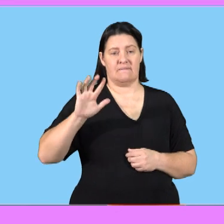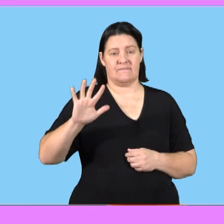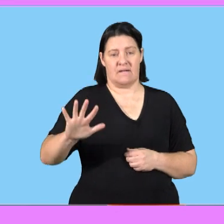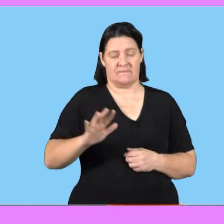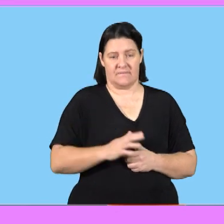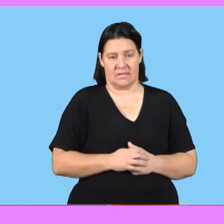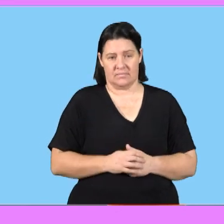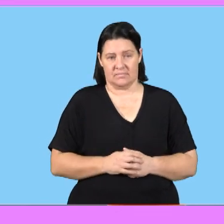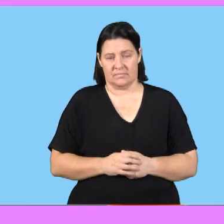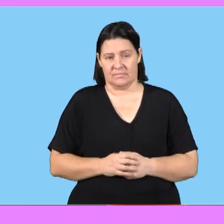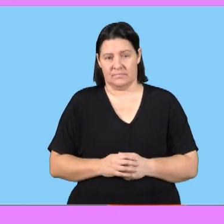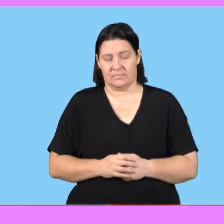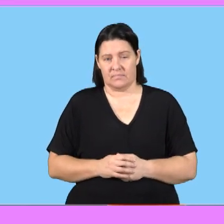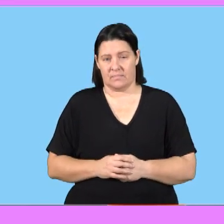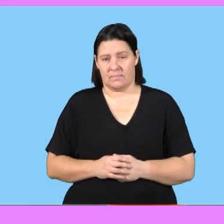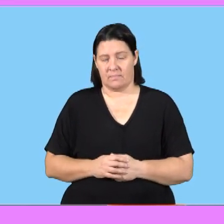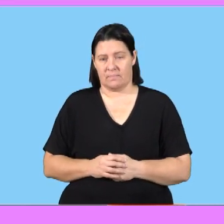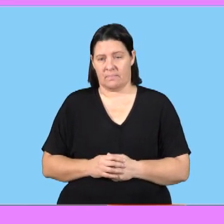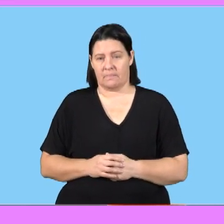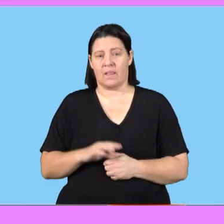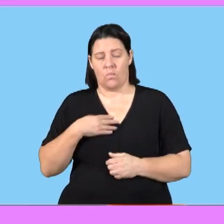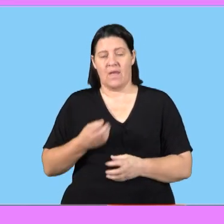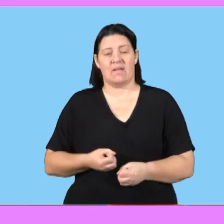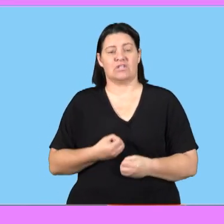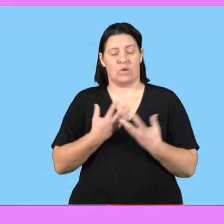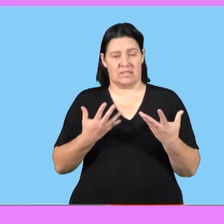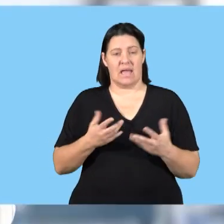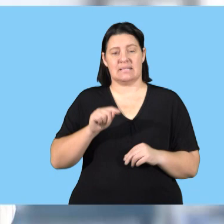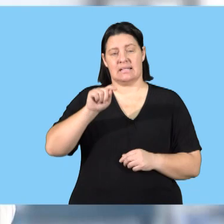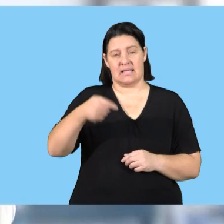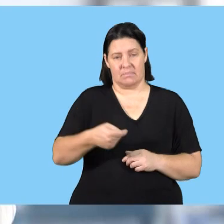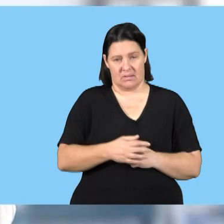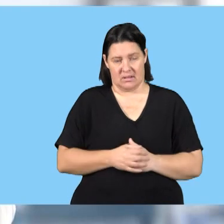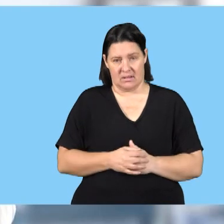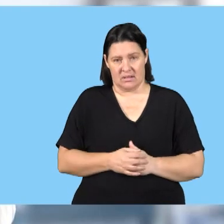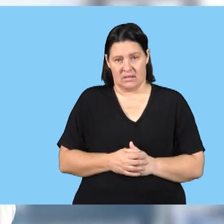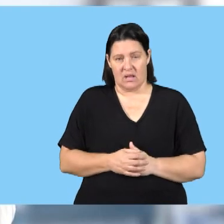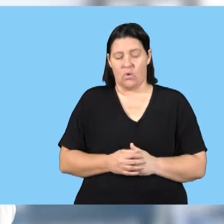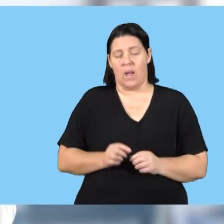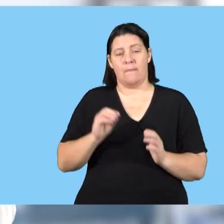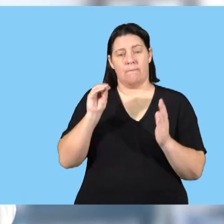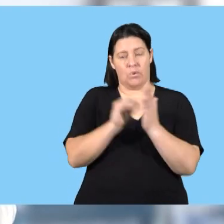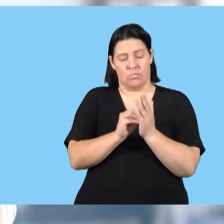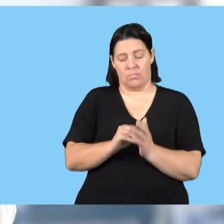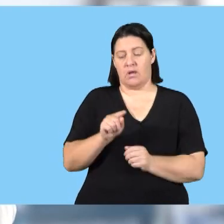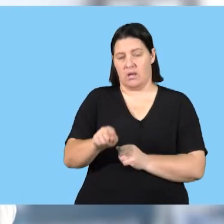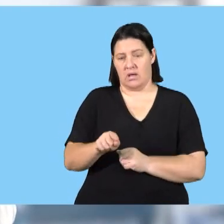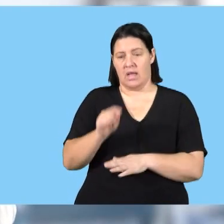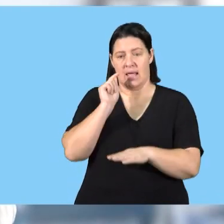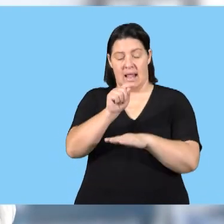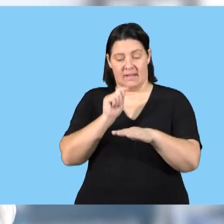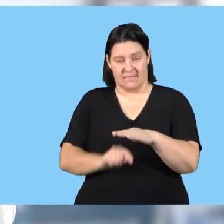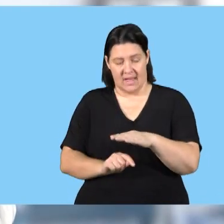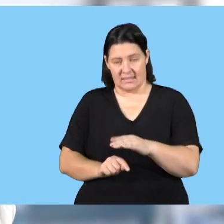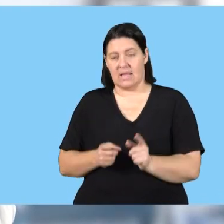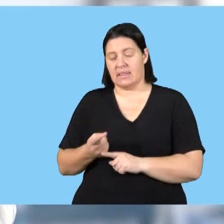0.75. So now we've expressed it as a decimal. You just press the answer and then on your